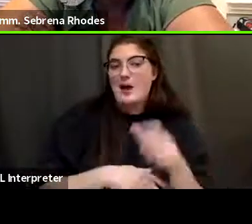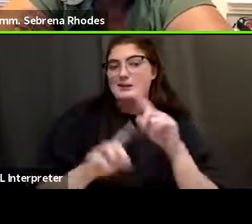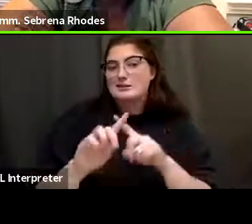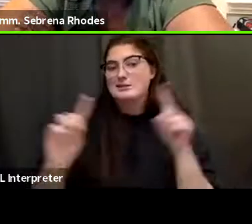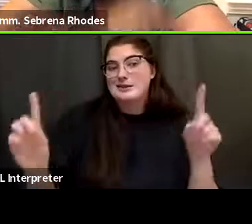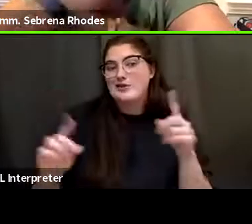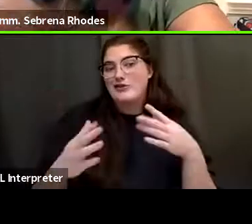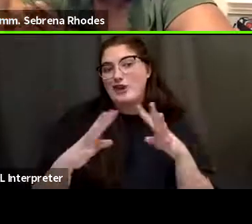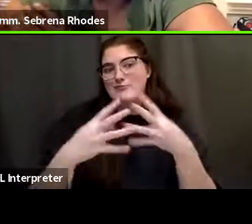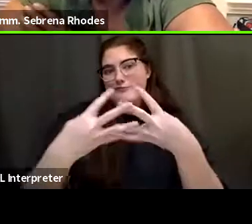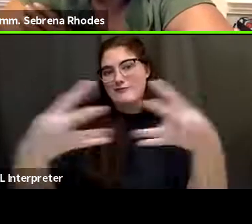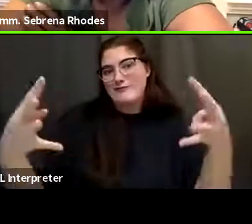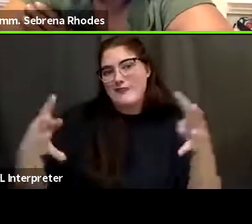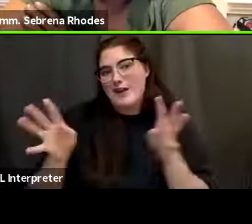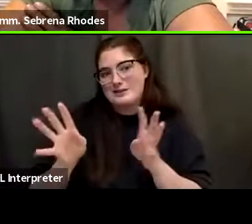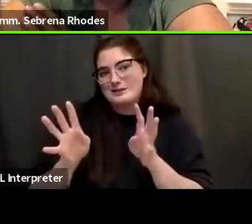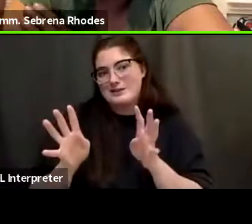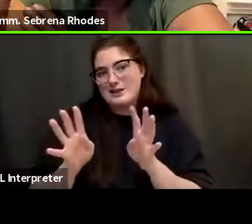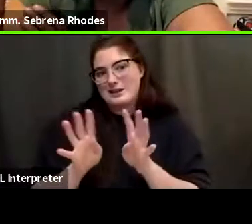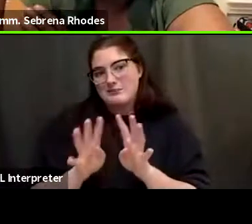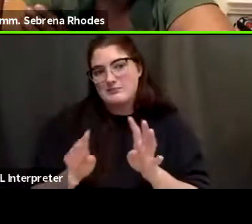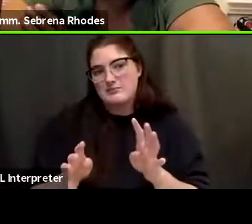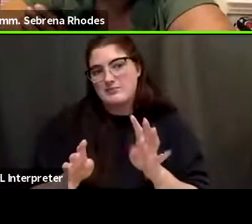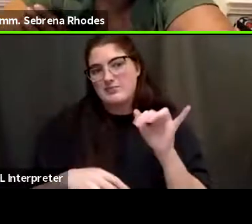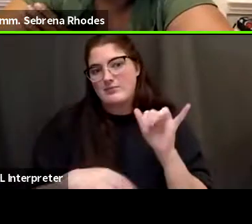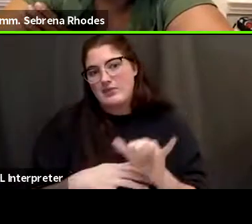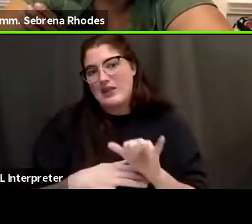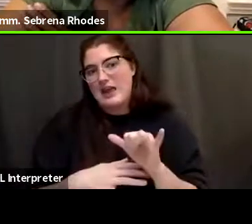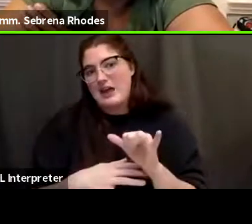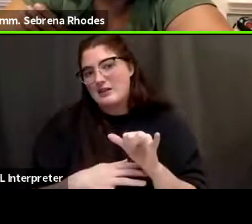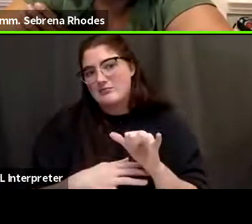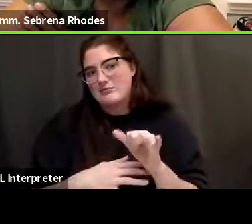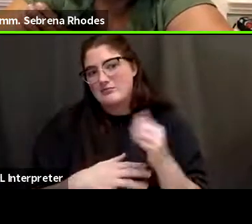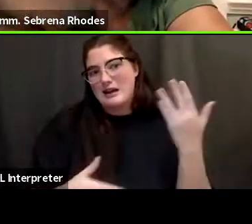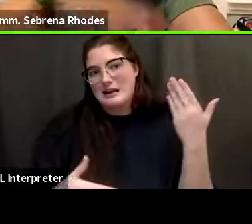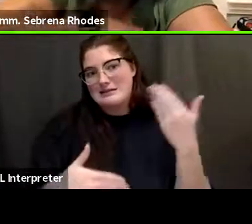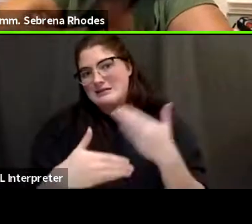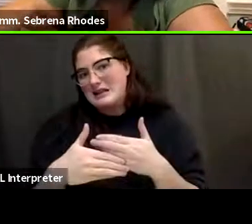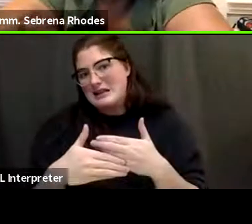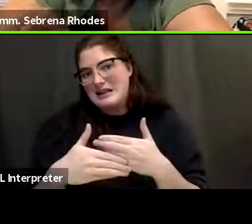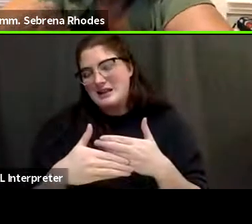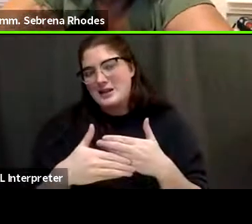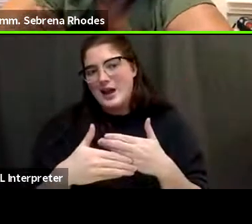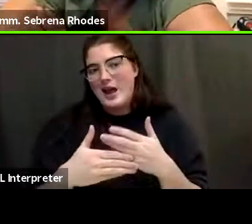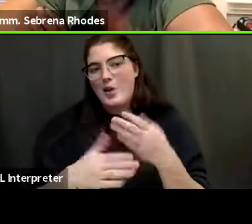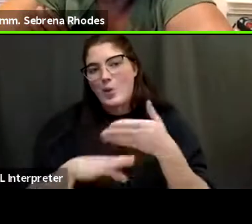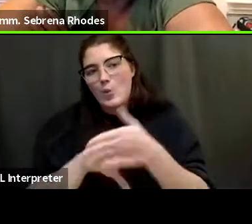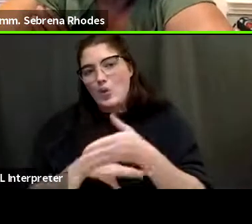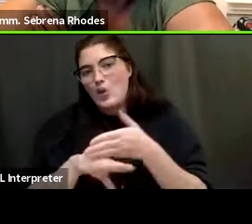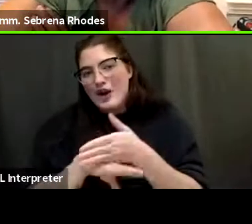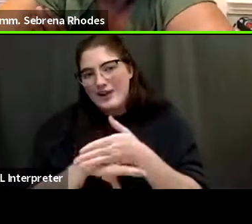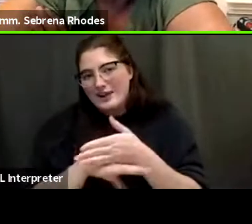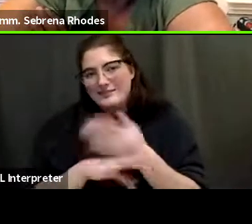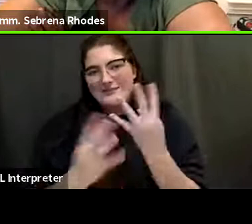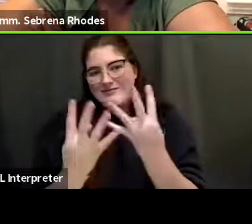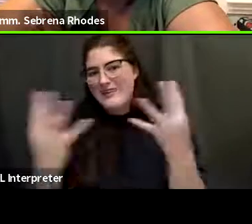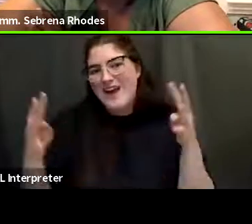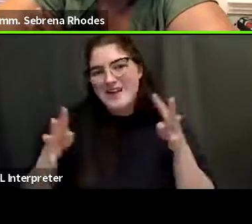Cromell. That deep, thick wood fence is coming down.